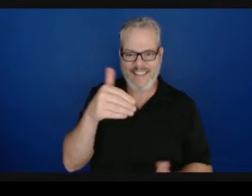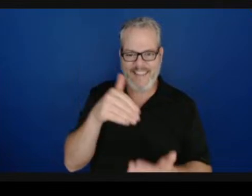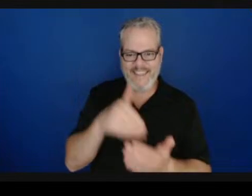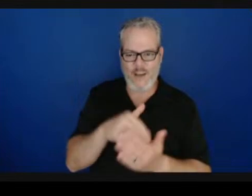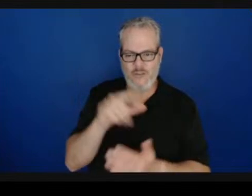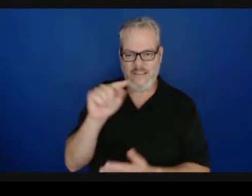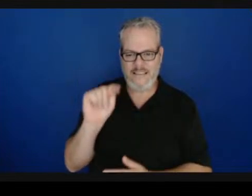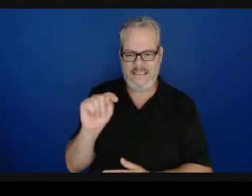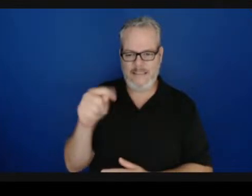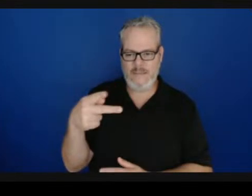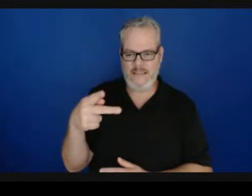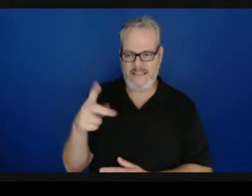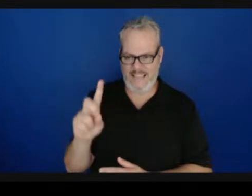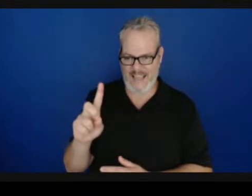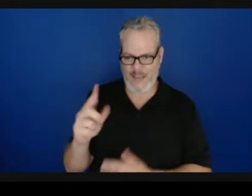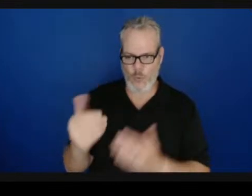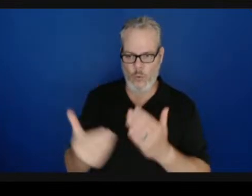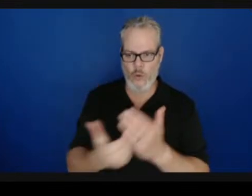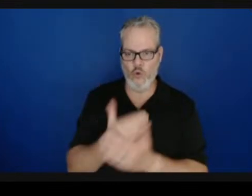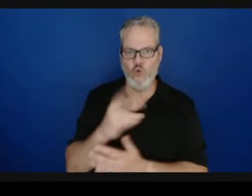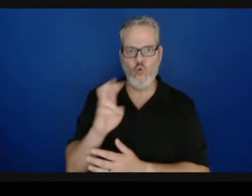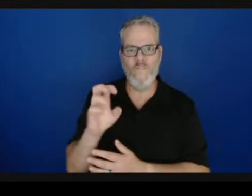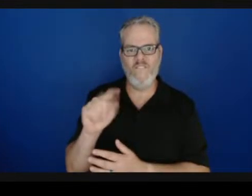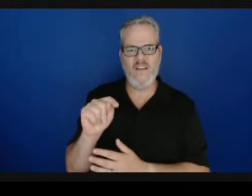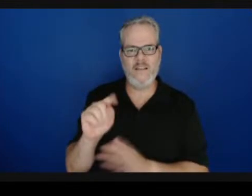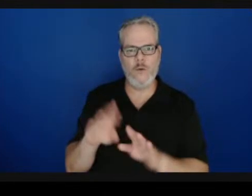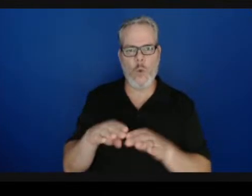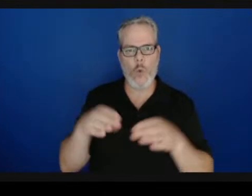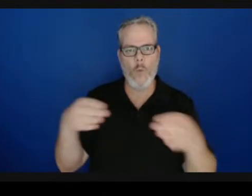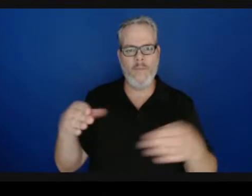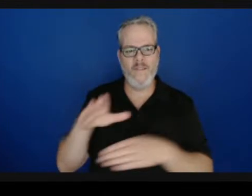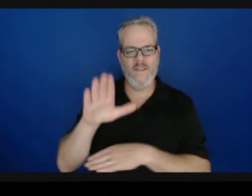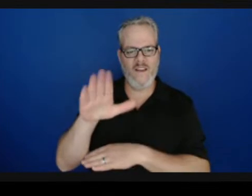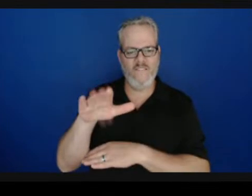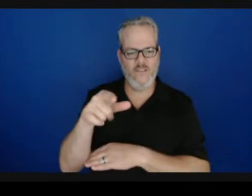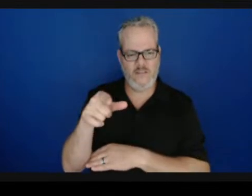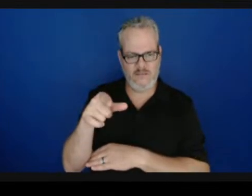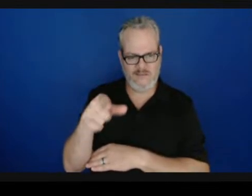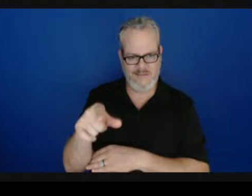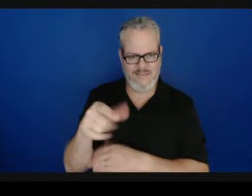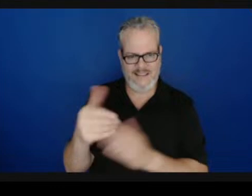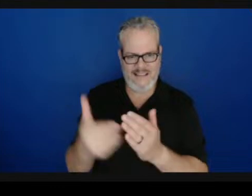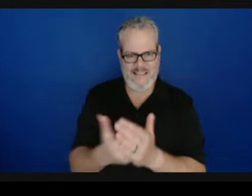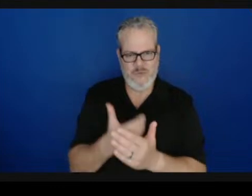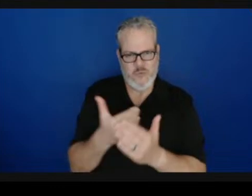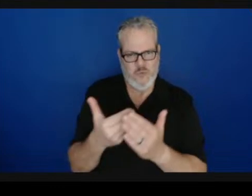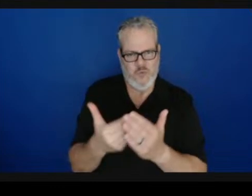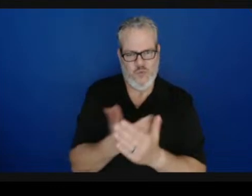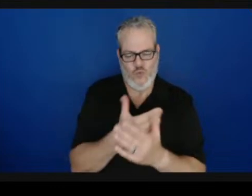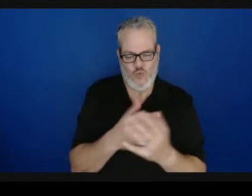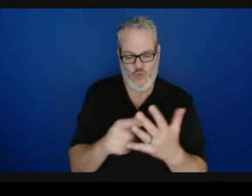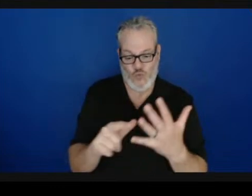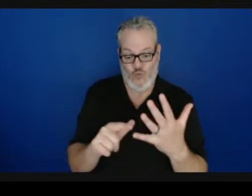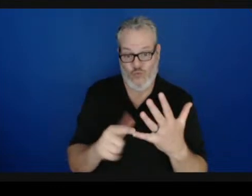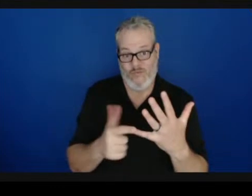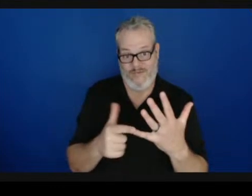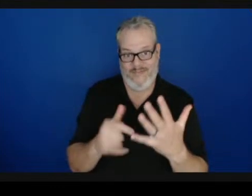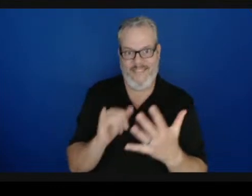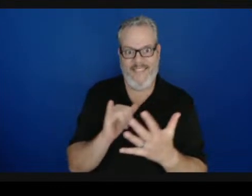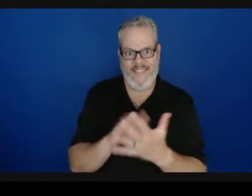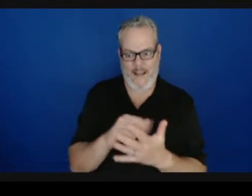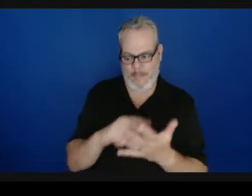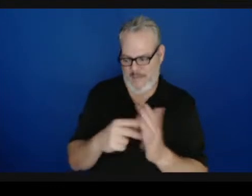opened in the afternoon. So with our new phase, we got another 10,000 tons per day